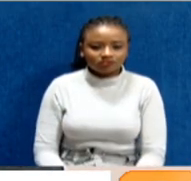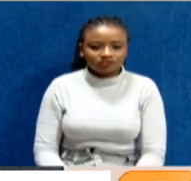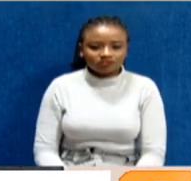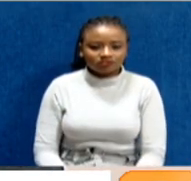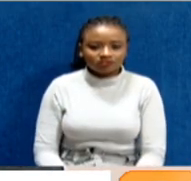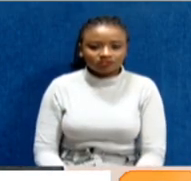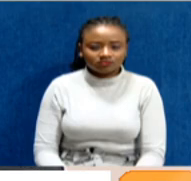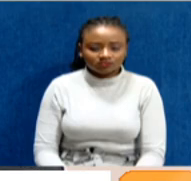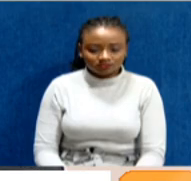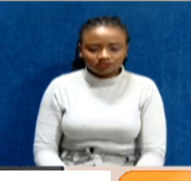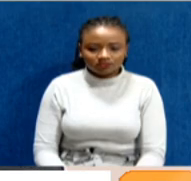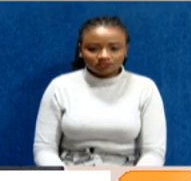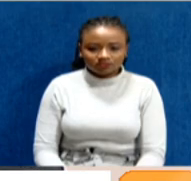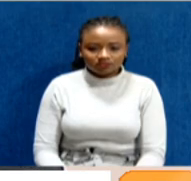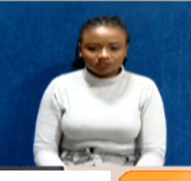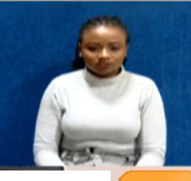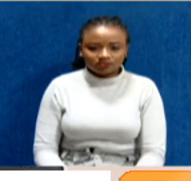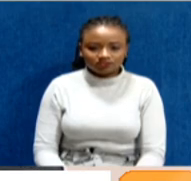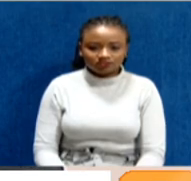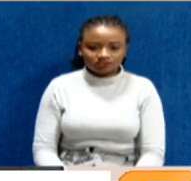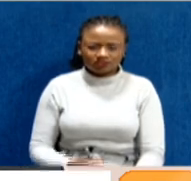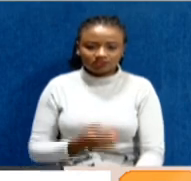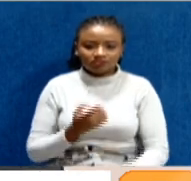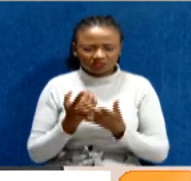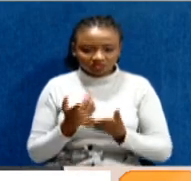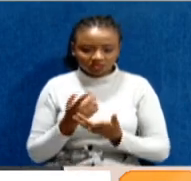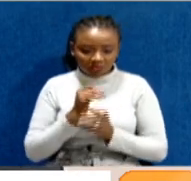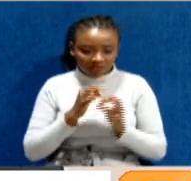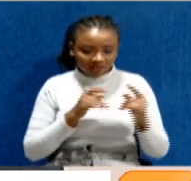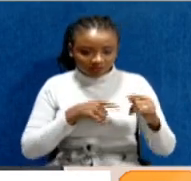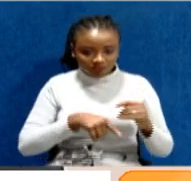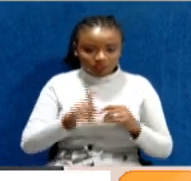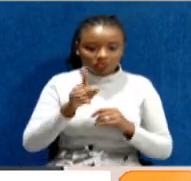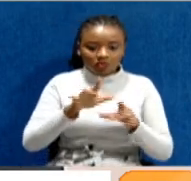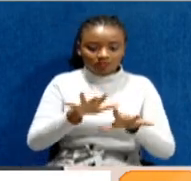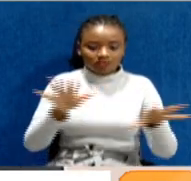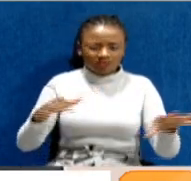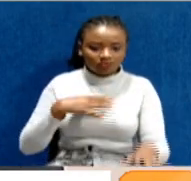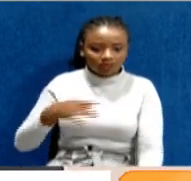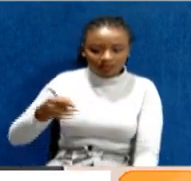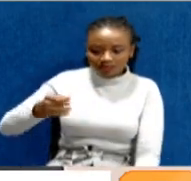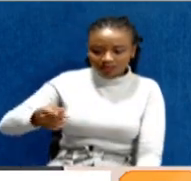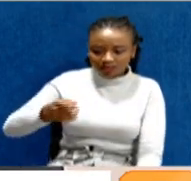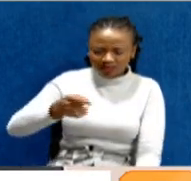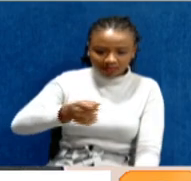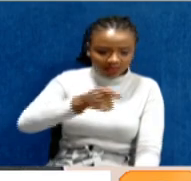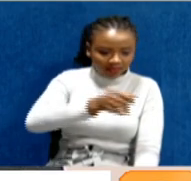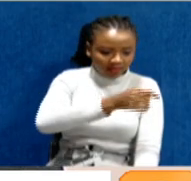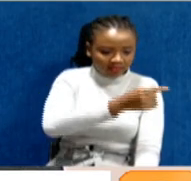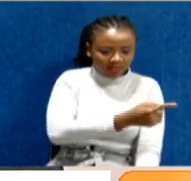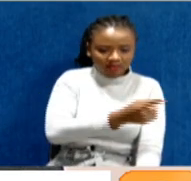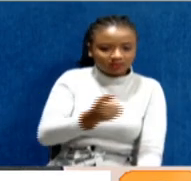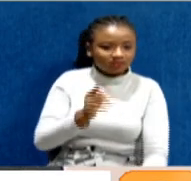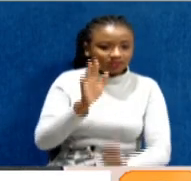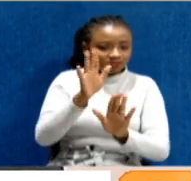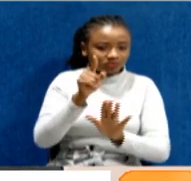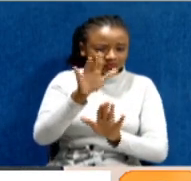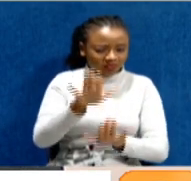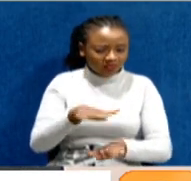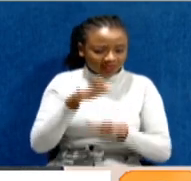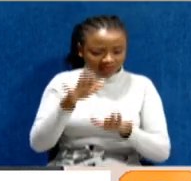and there is a mark called Climo High Organic. So for consumers, when you go to the market and you're buying products in the supermarkets, be very keen